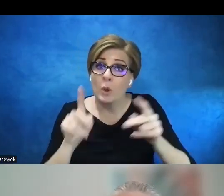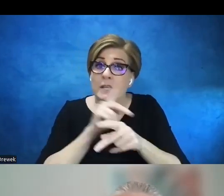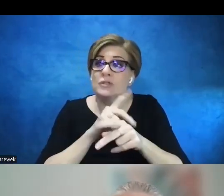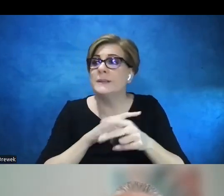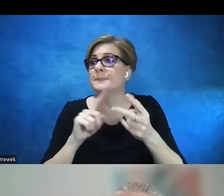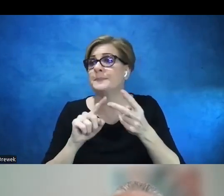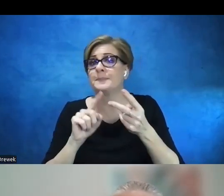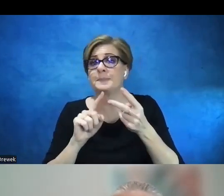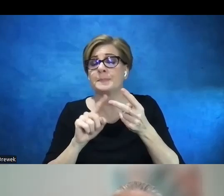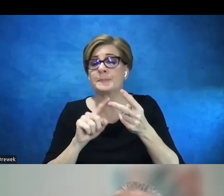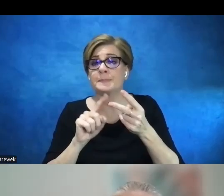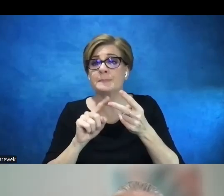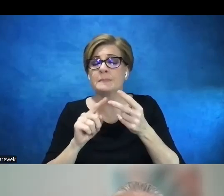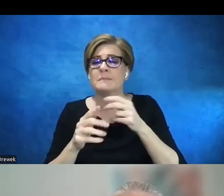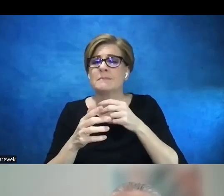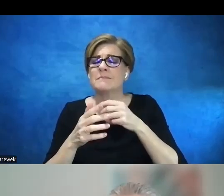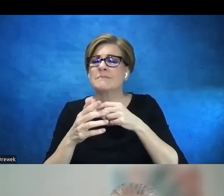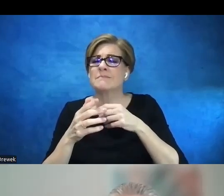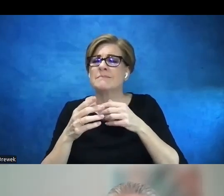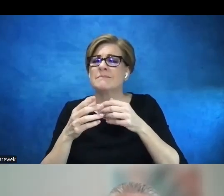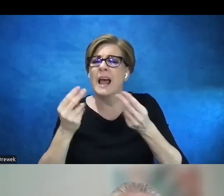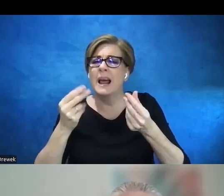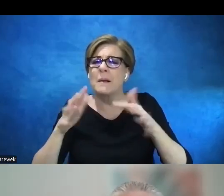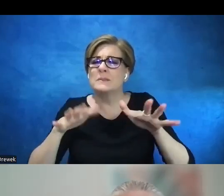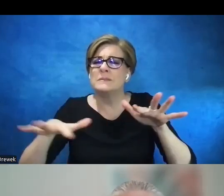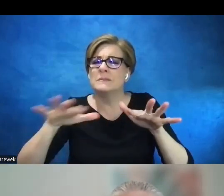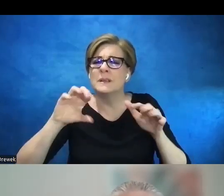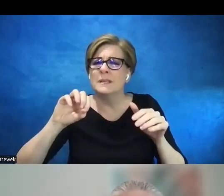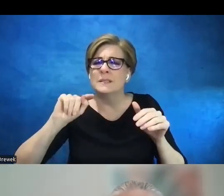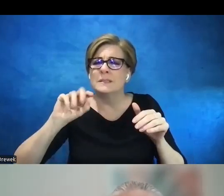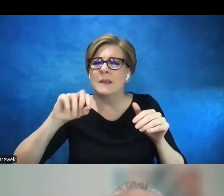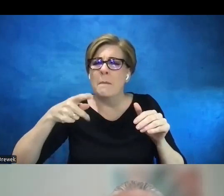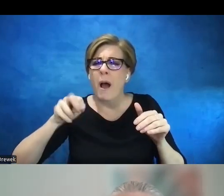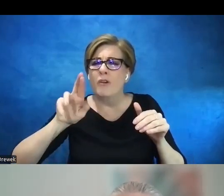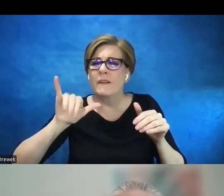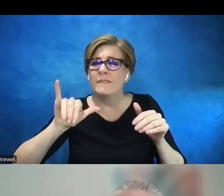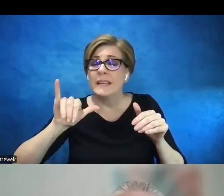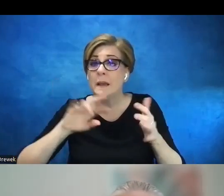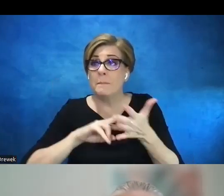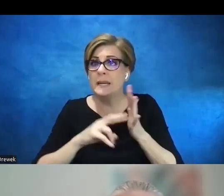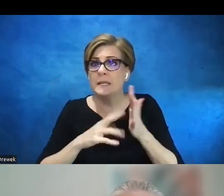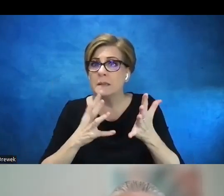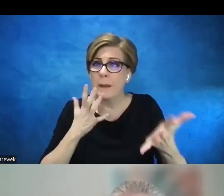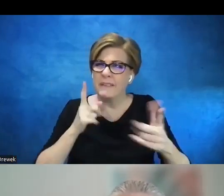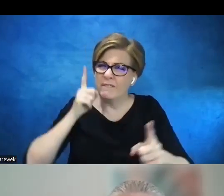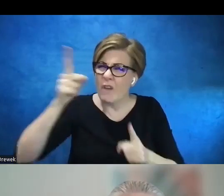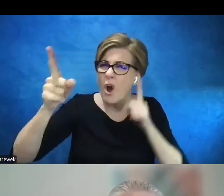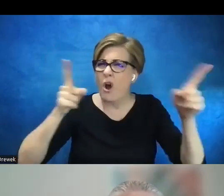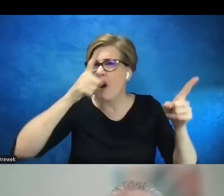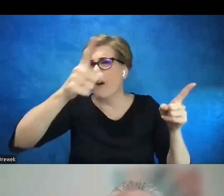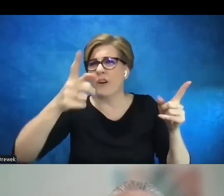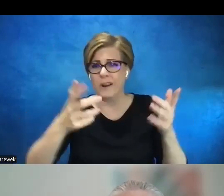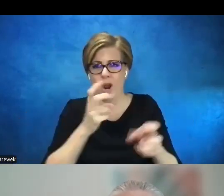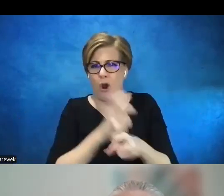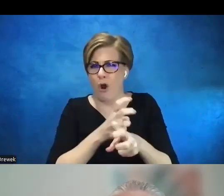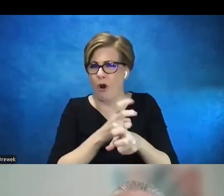find staff in certain areas or for staff to get certain places to do things like outreach or mobile crisis.